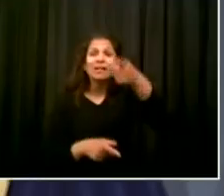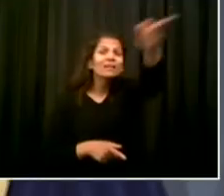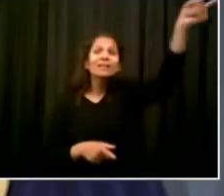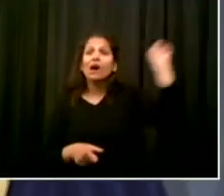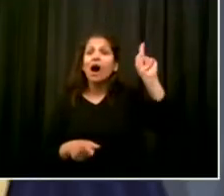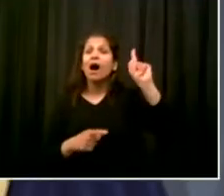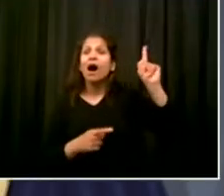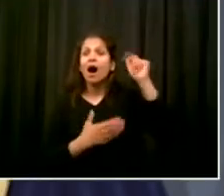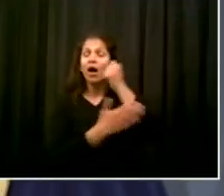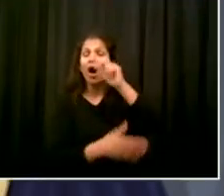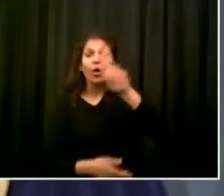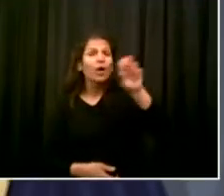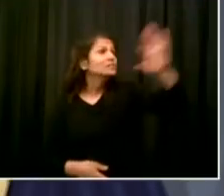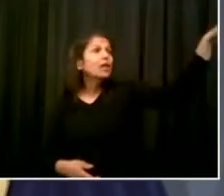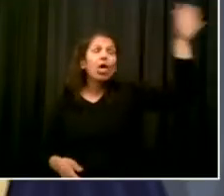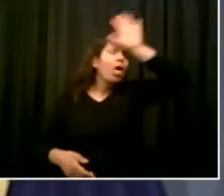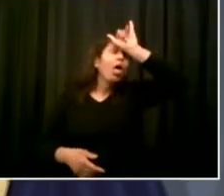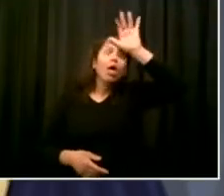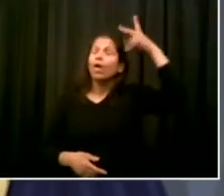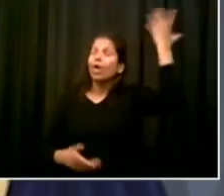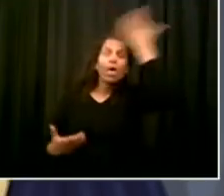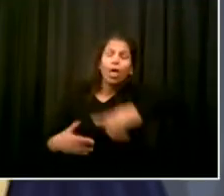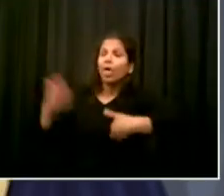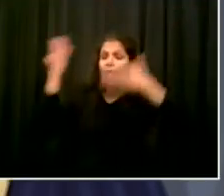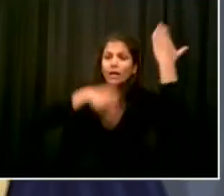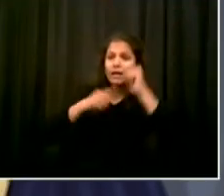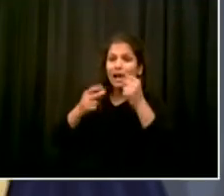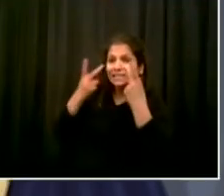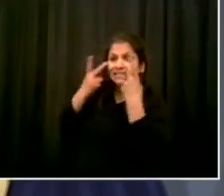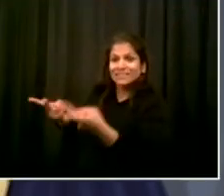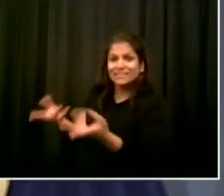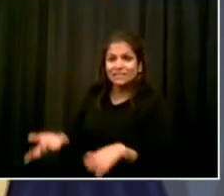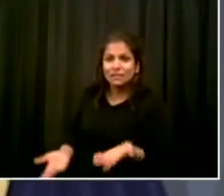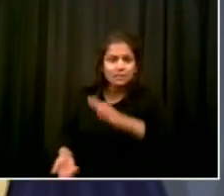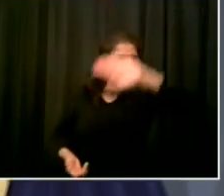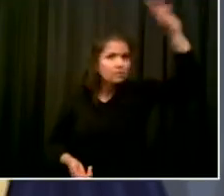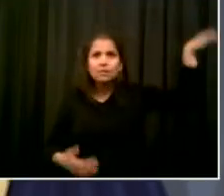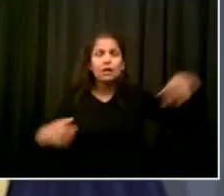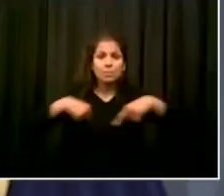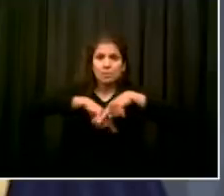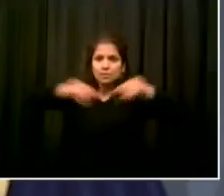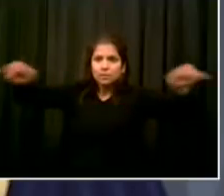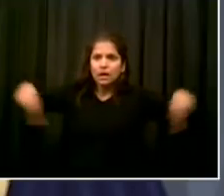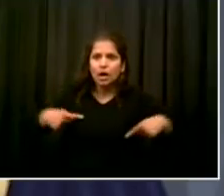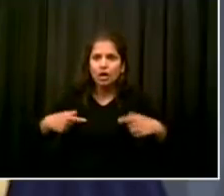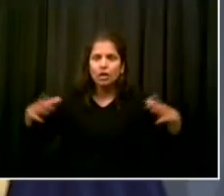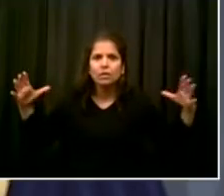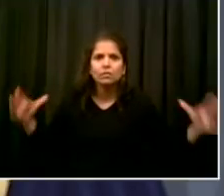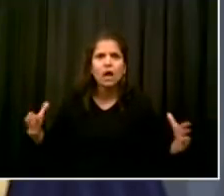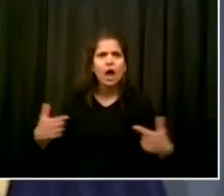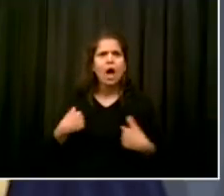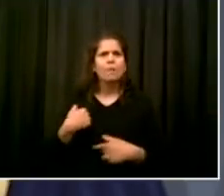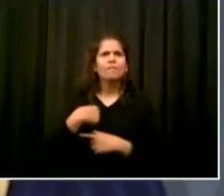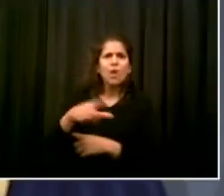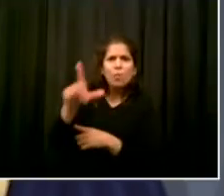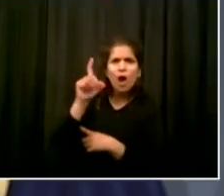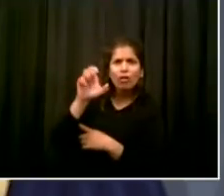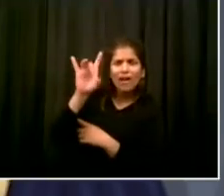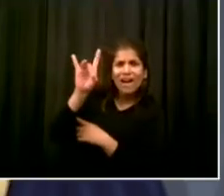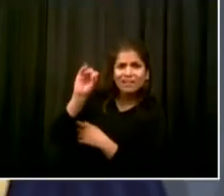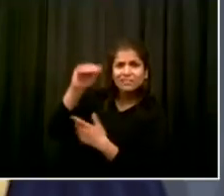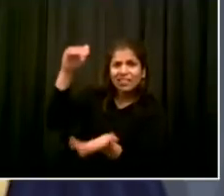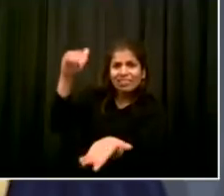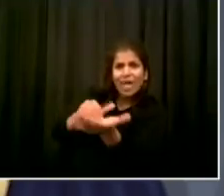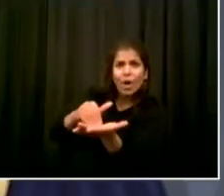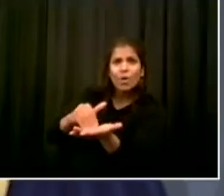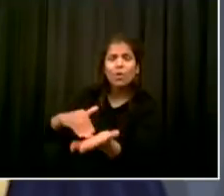there's 4,000 people incarcerated today versus 11,000 when I came into office, these are the human realities. So I'm